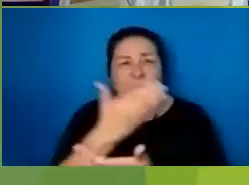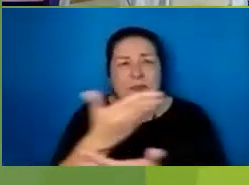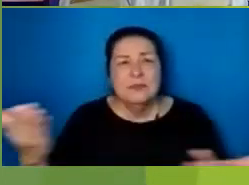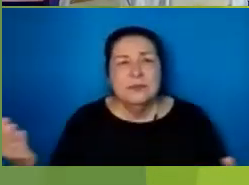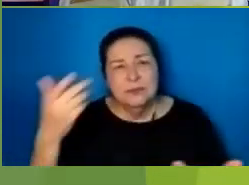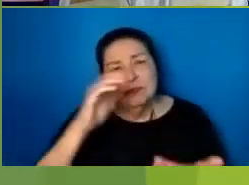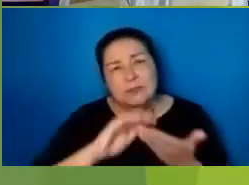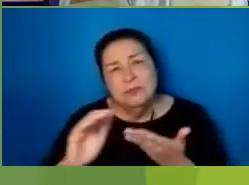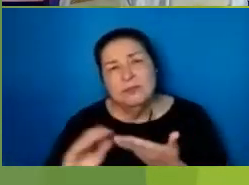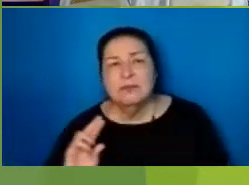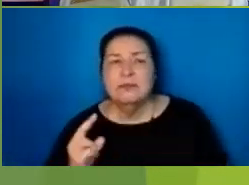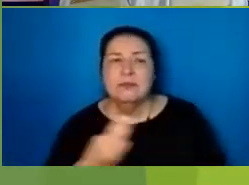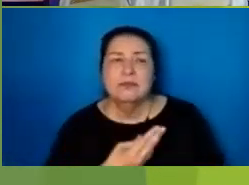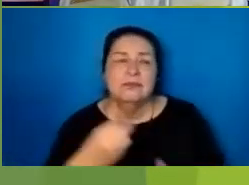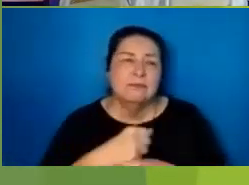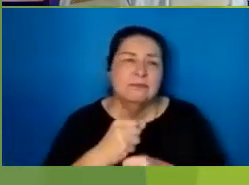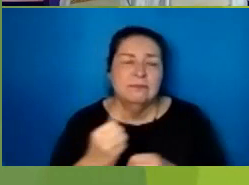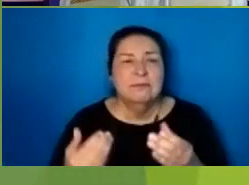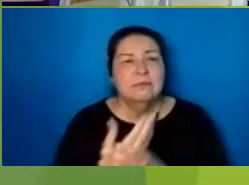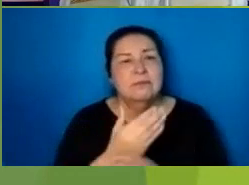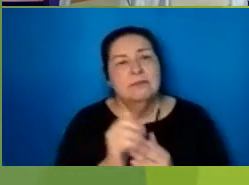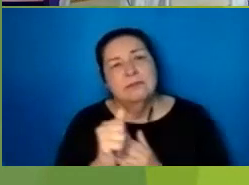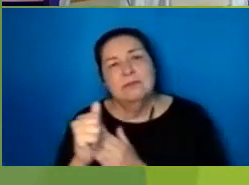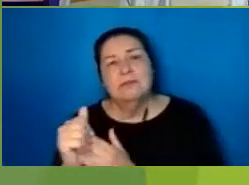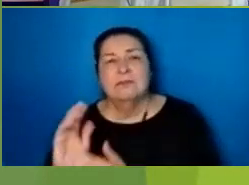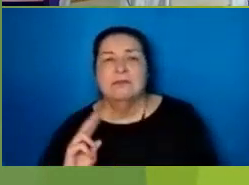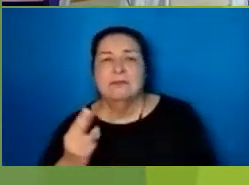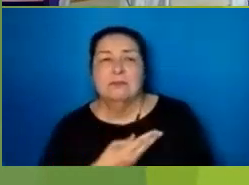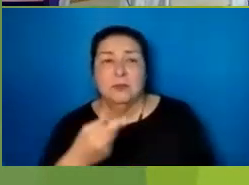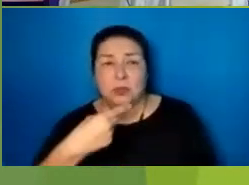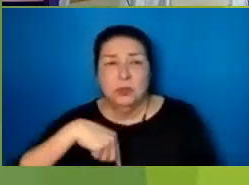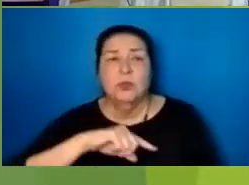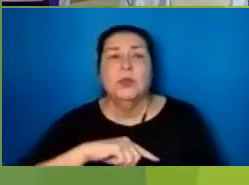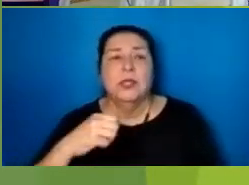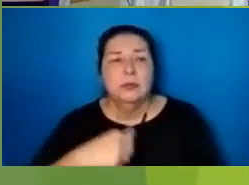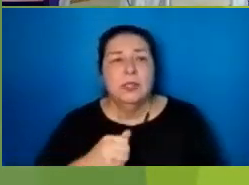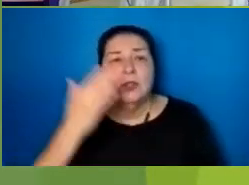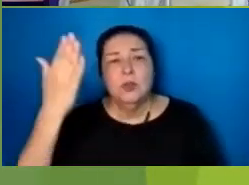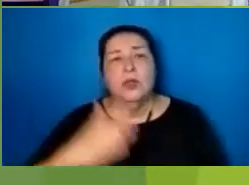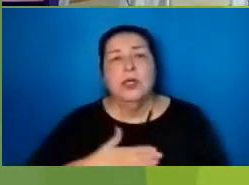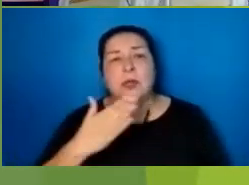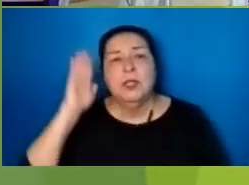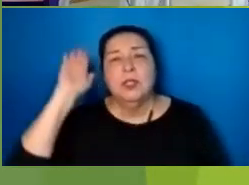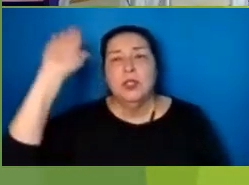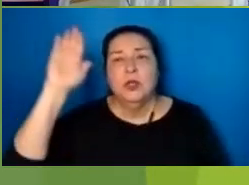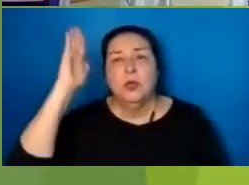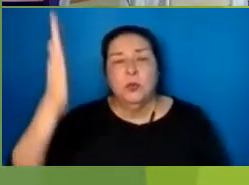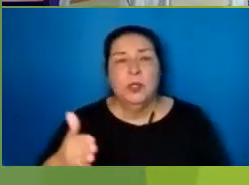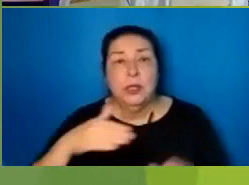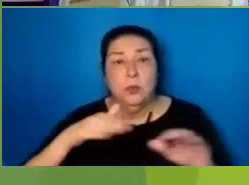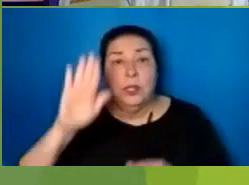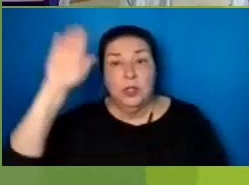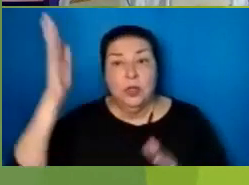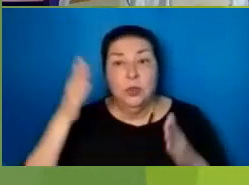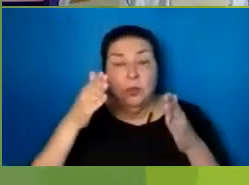forgive us, renew us, and lead us, so that we may delight in your will and walk in your ways,